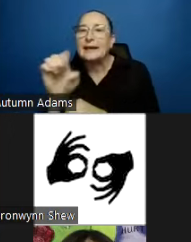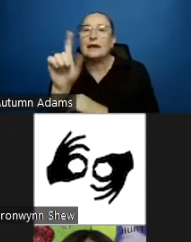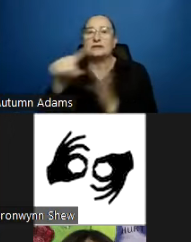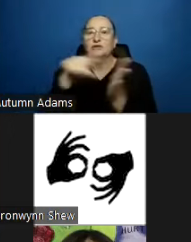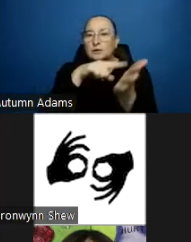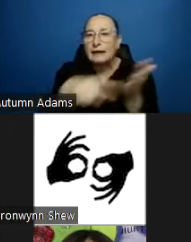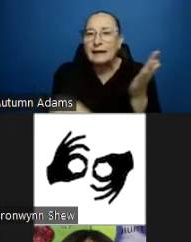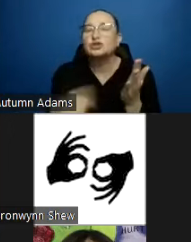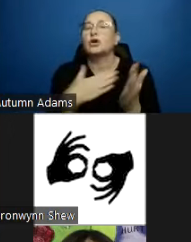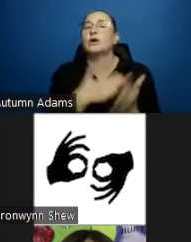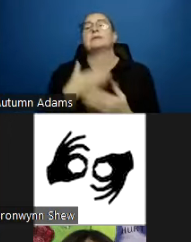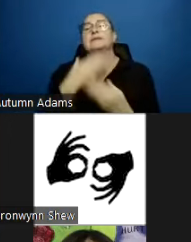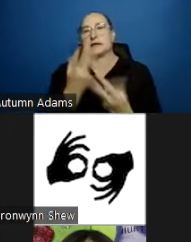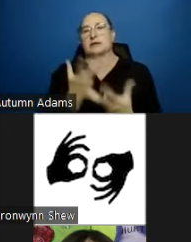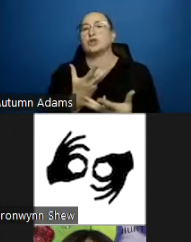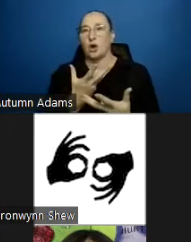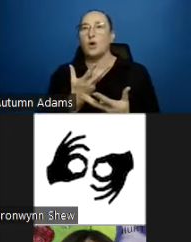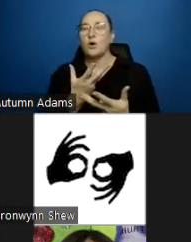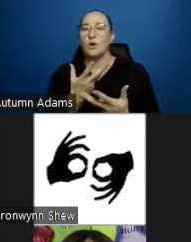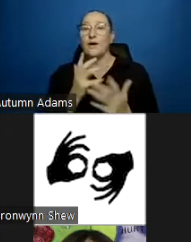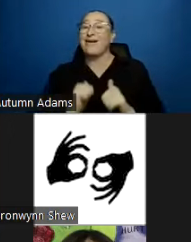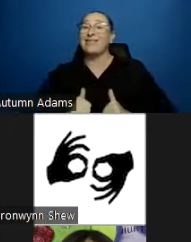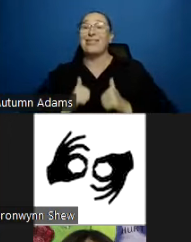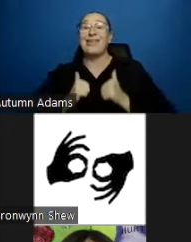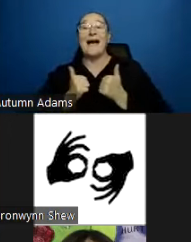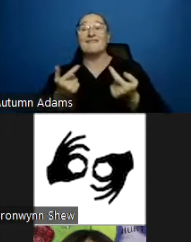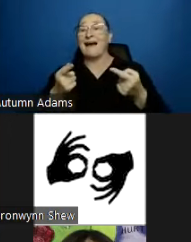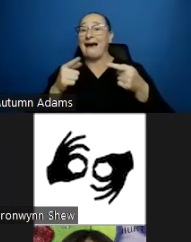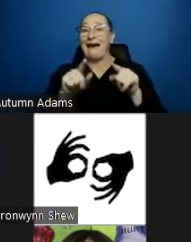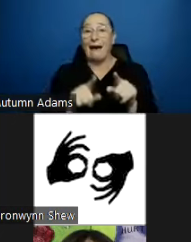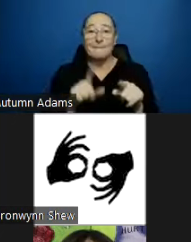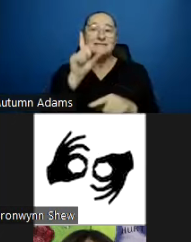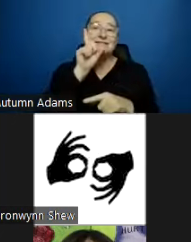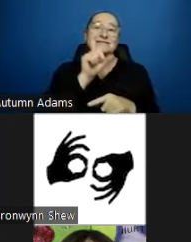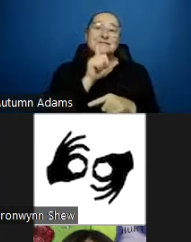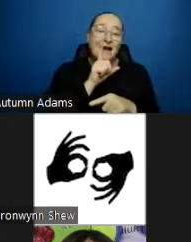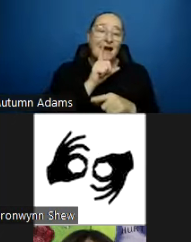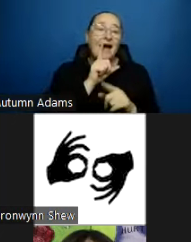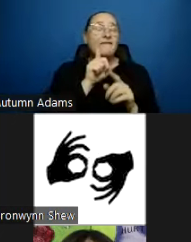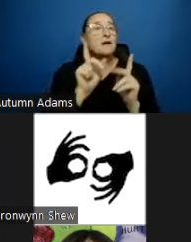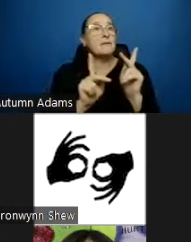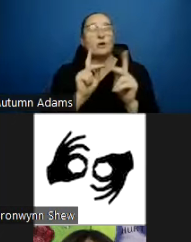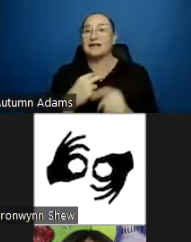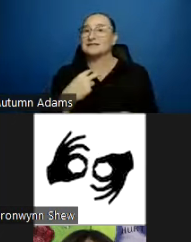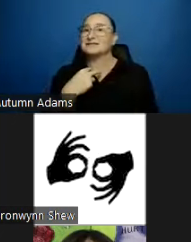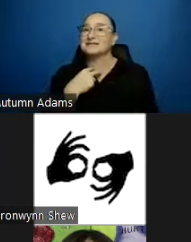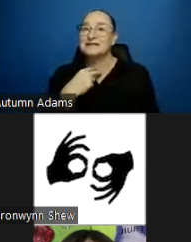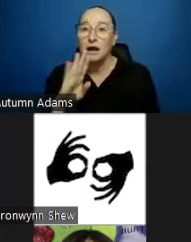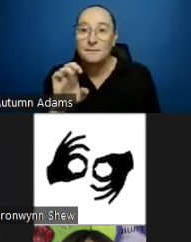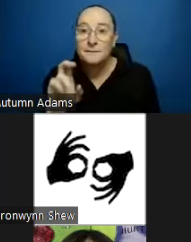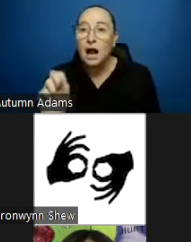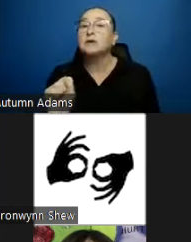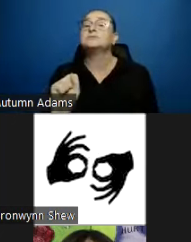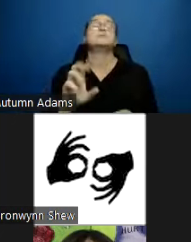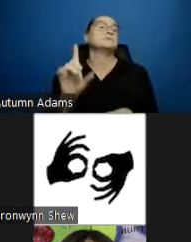know. Because, life happens, things come up, deaf people get stuck on the bus and stuck in the traffic, just as